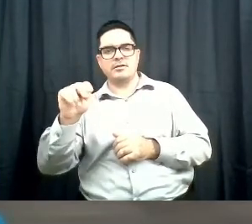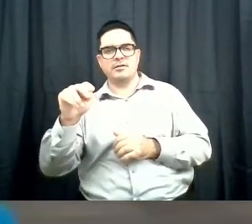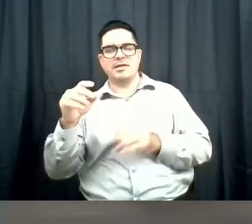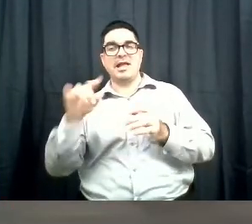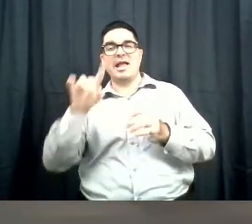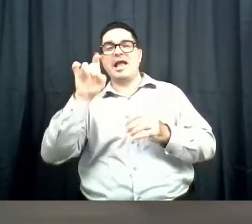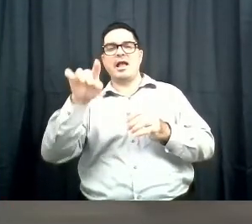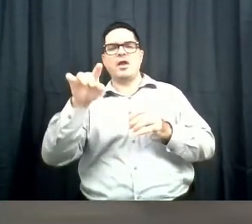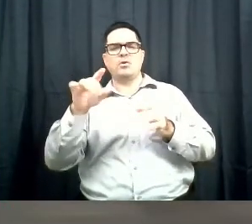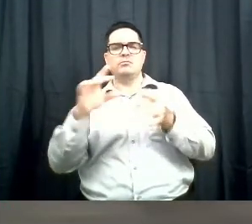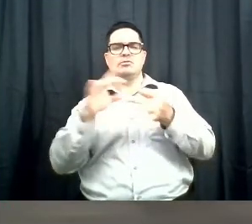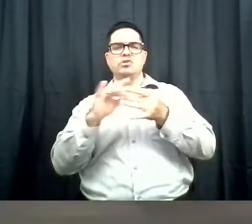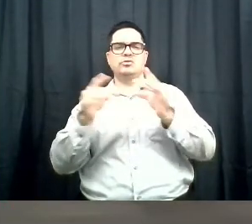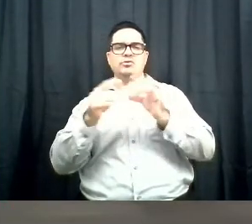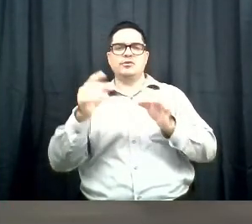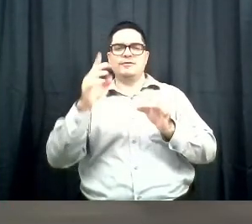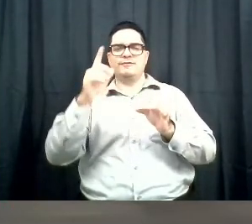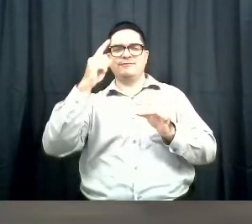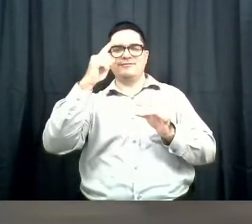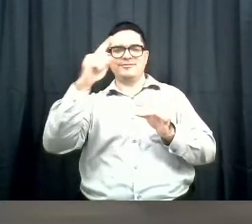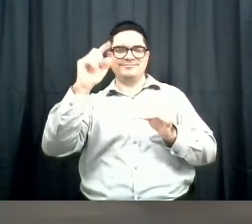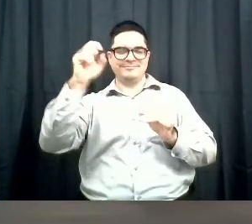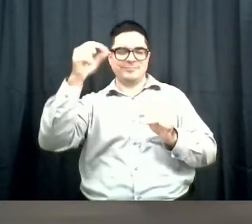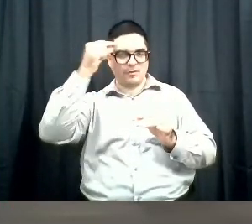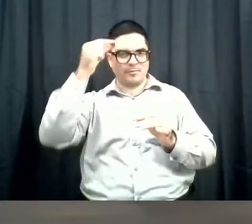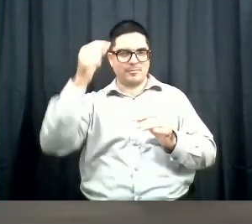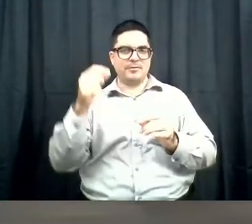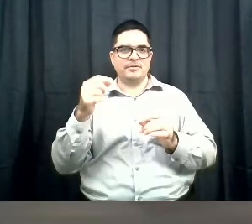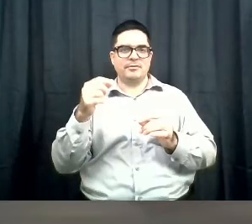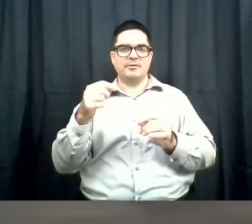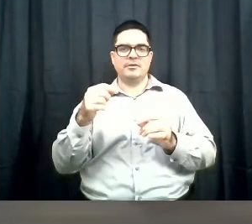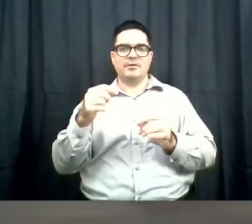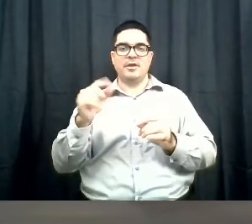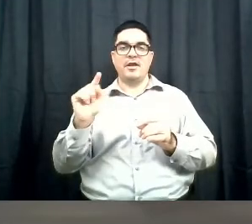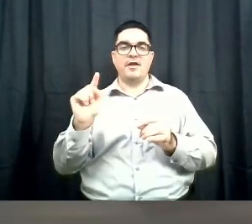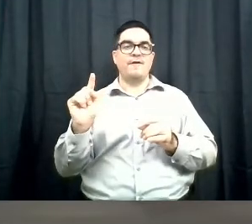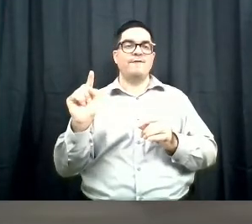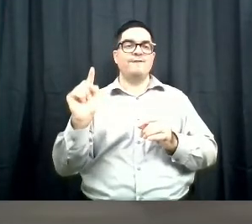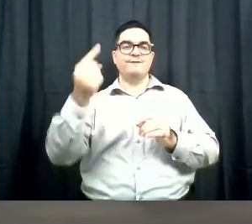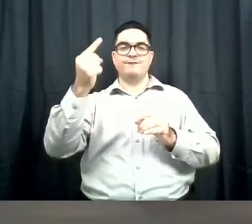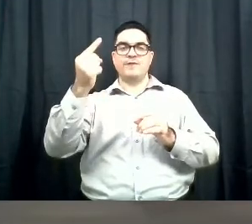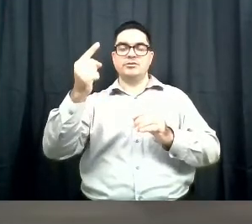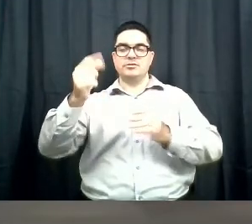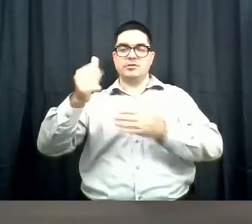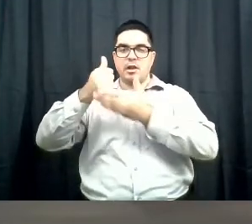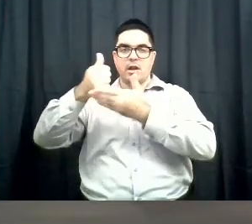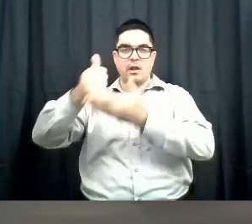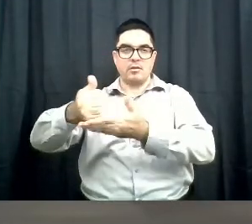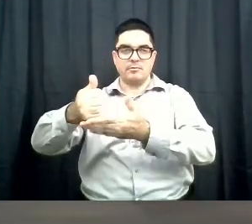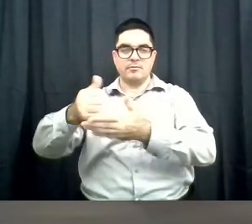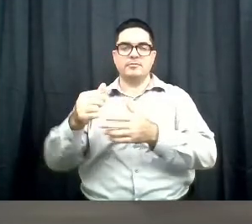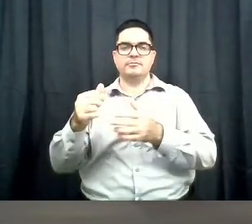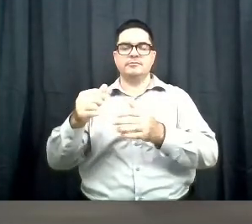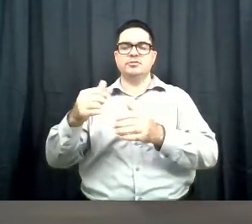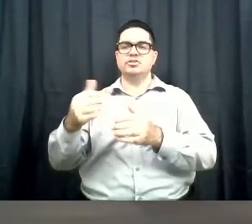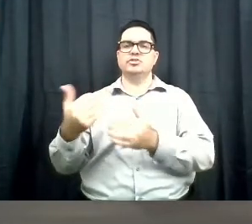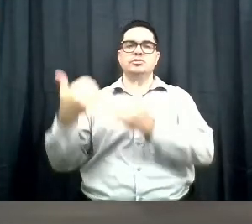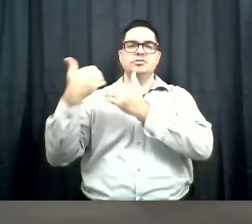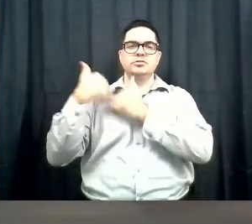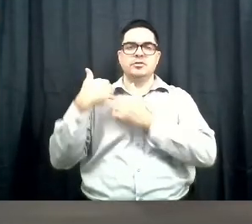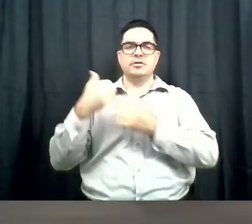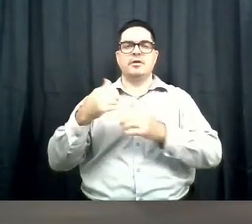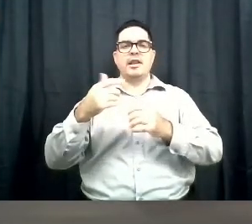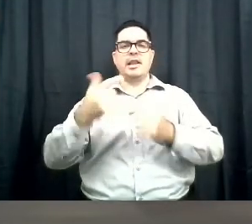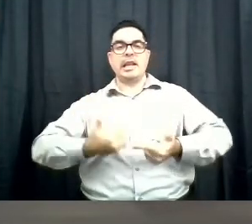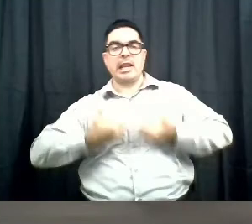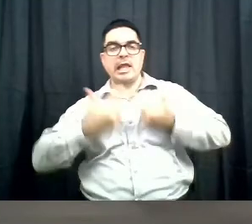government. So, Mr. Marrero, the job of a first responder is to provide and to protect and preserve life, property,